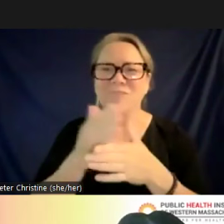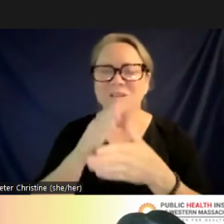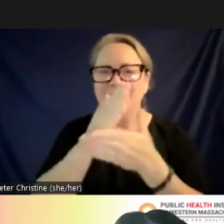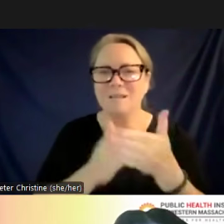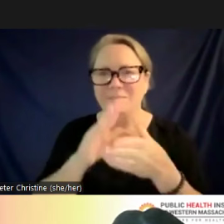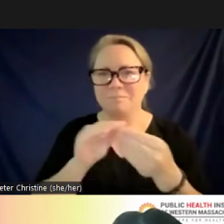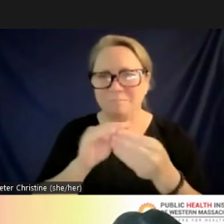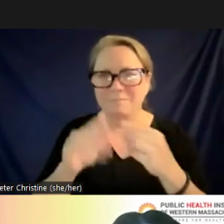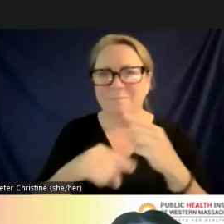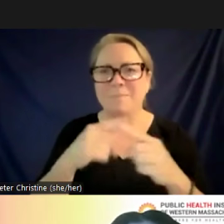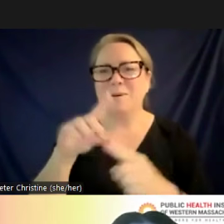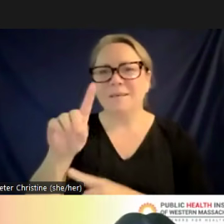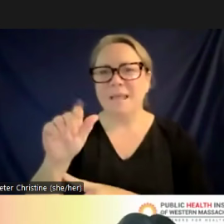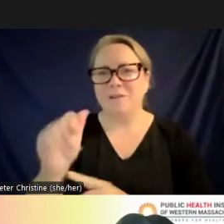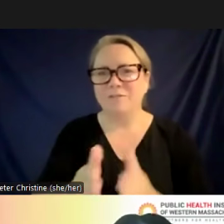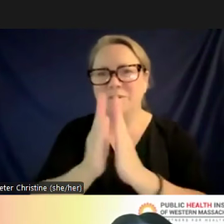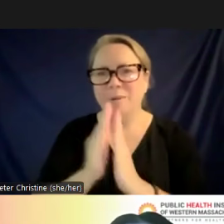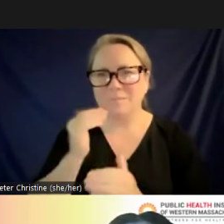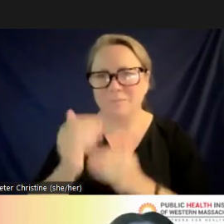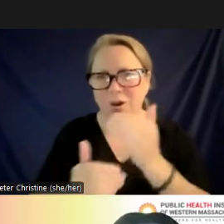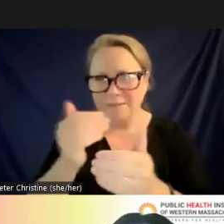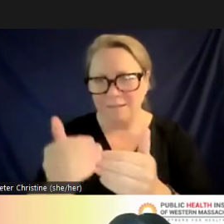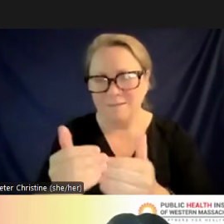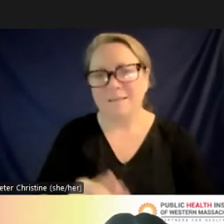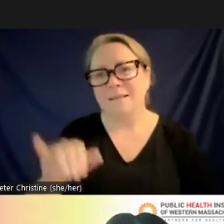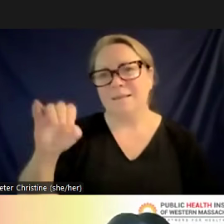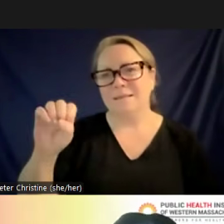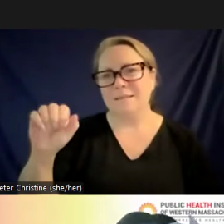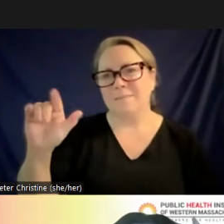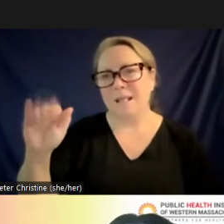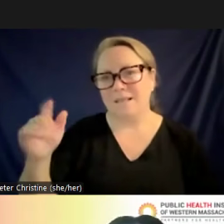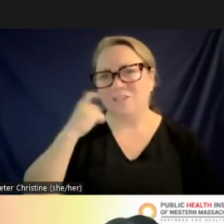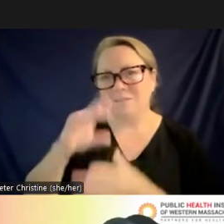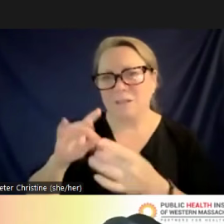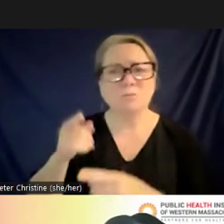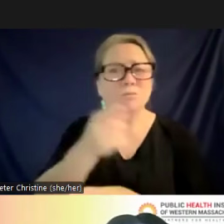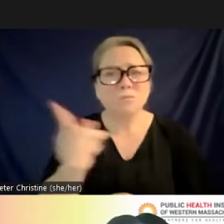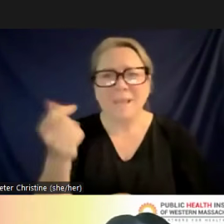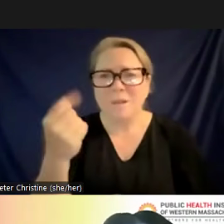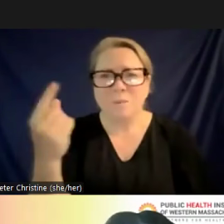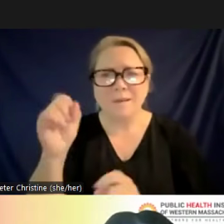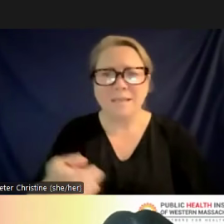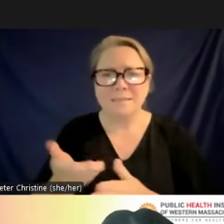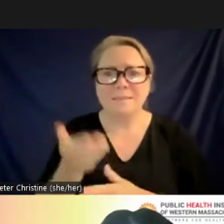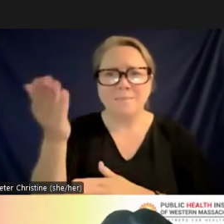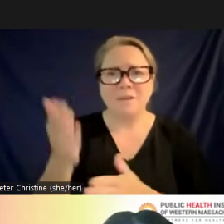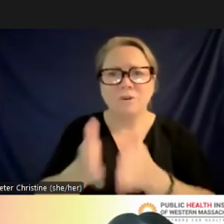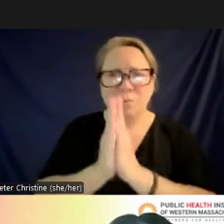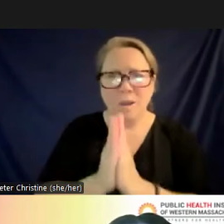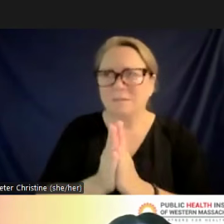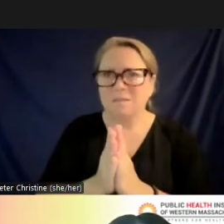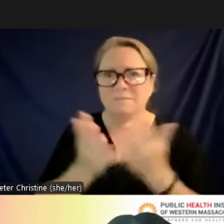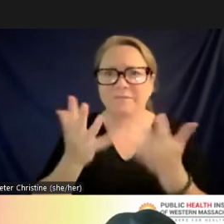the data request process that, like Isabella said, any one of you can submit a request and go through a similar process